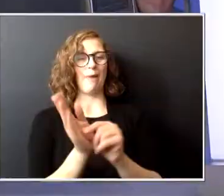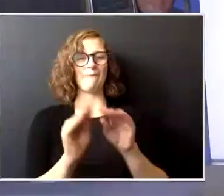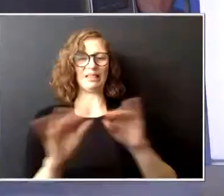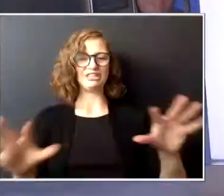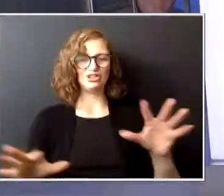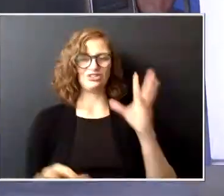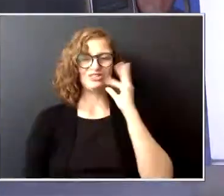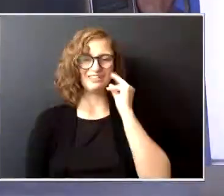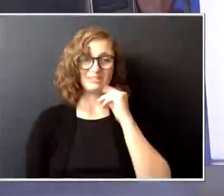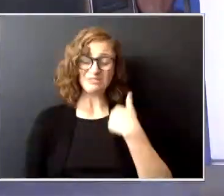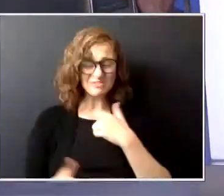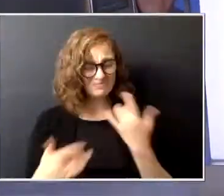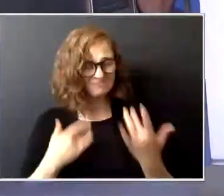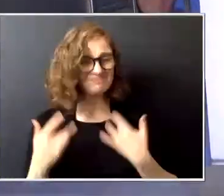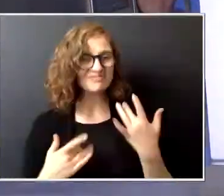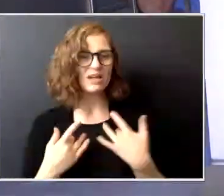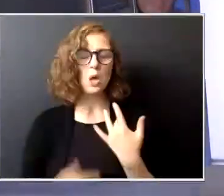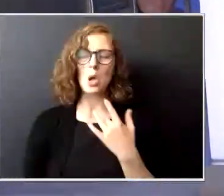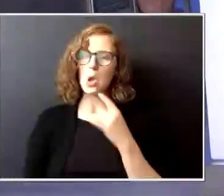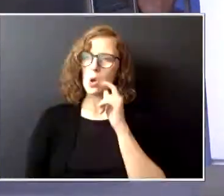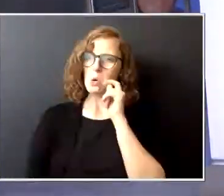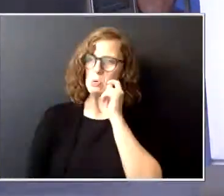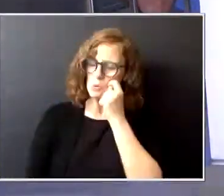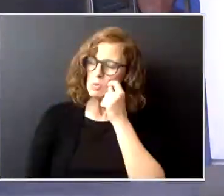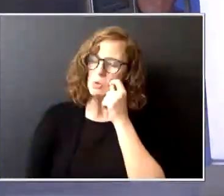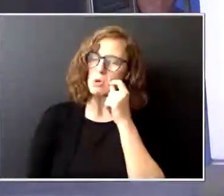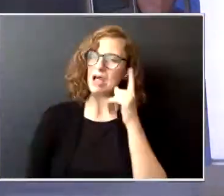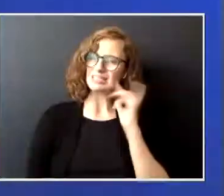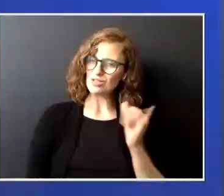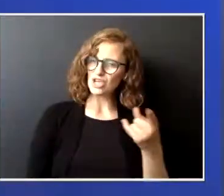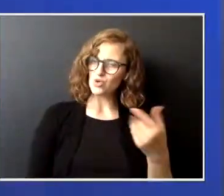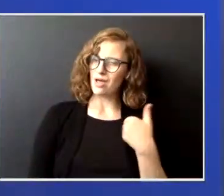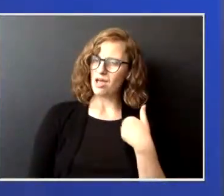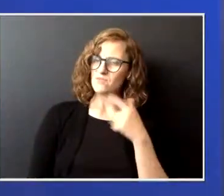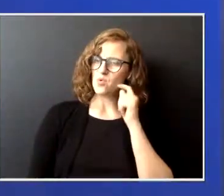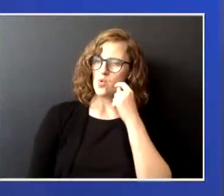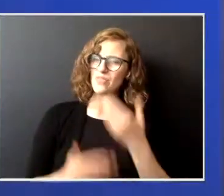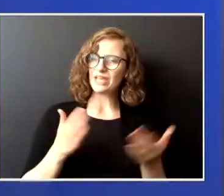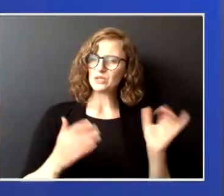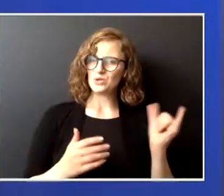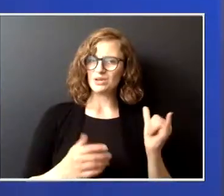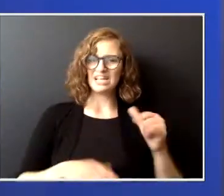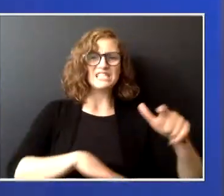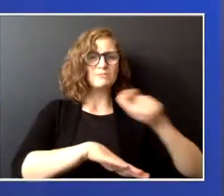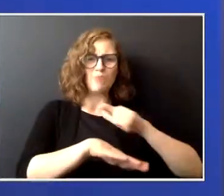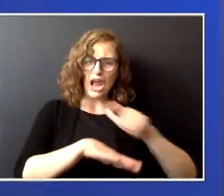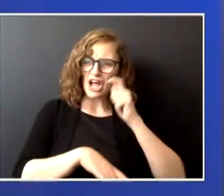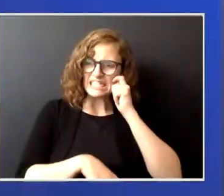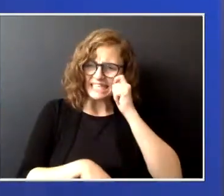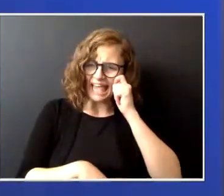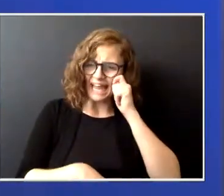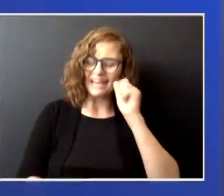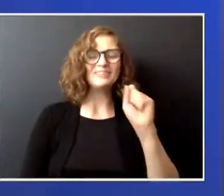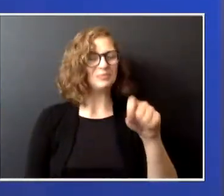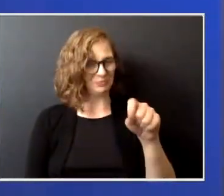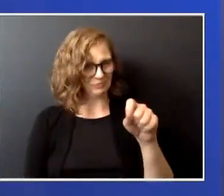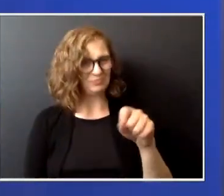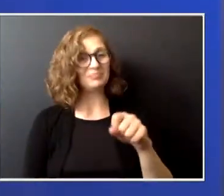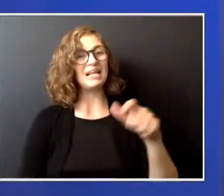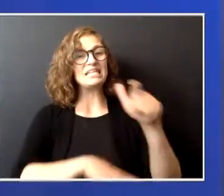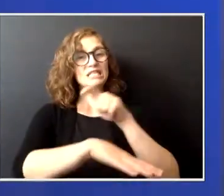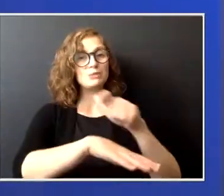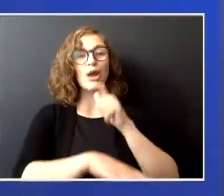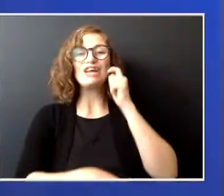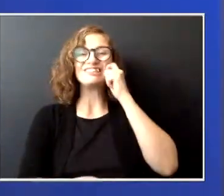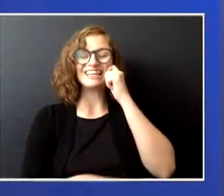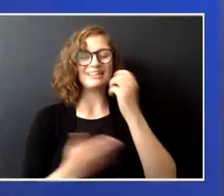really cool. Now, it sounds like you've got some cool stuff. Yeah, so spray on skin. Spray on skin. Okay. It's been here at KU for several months